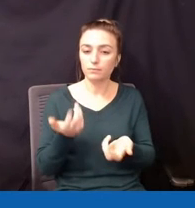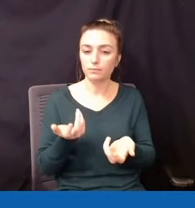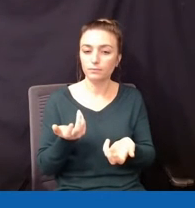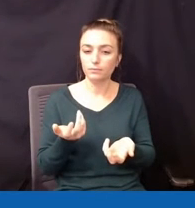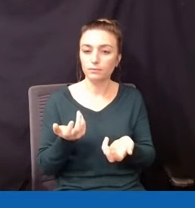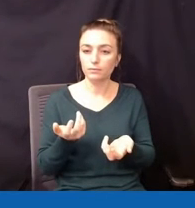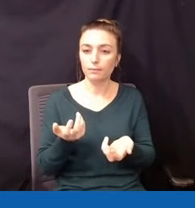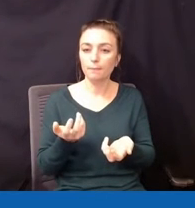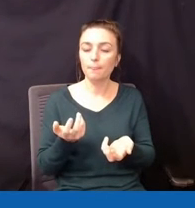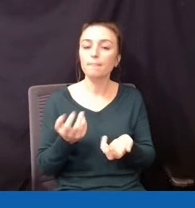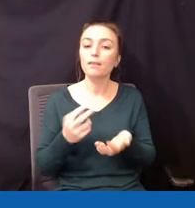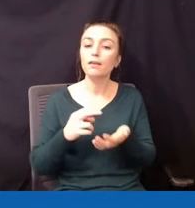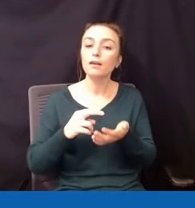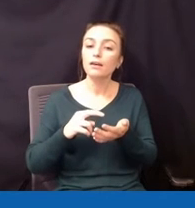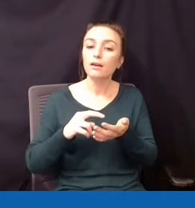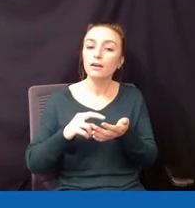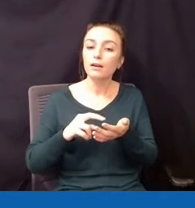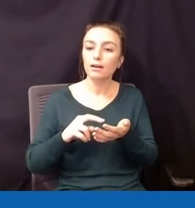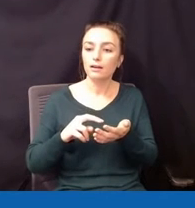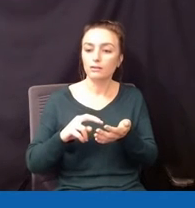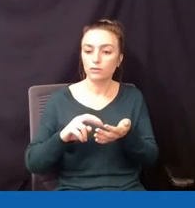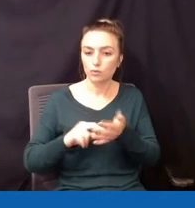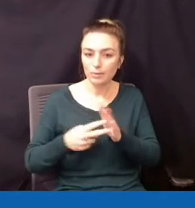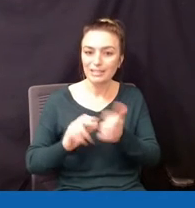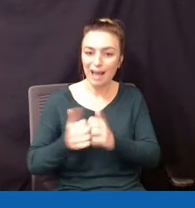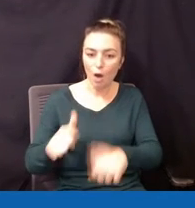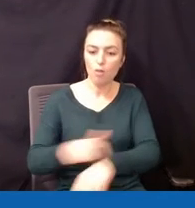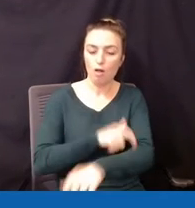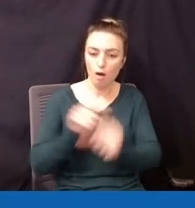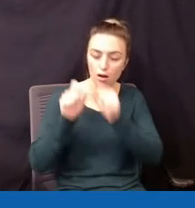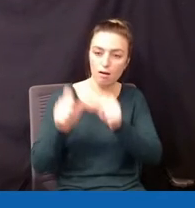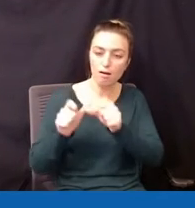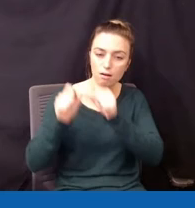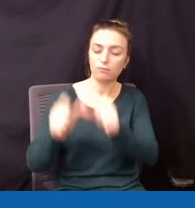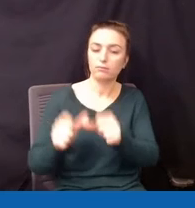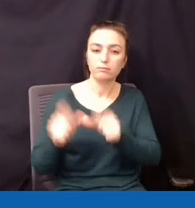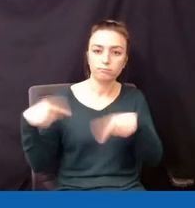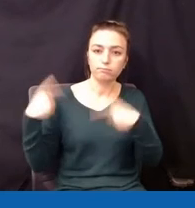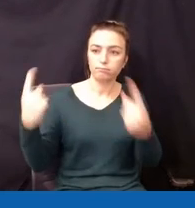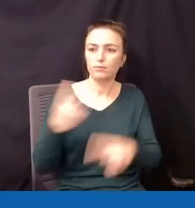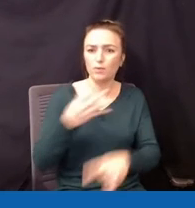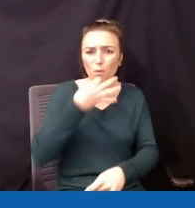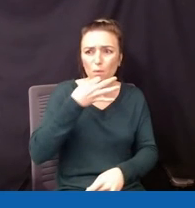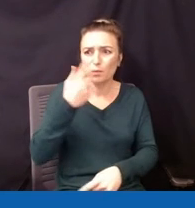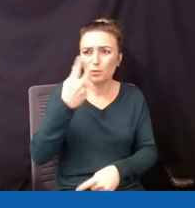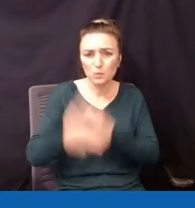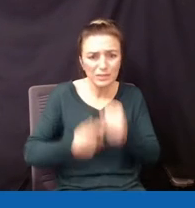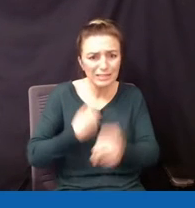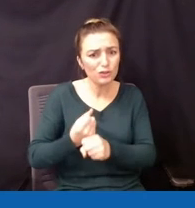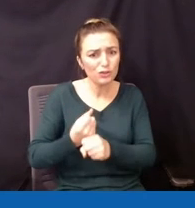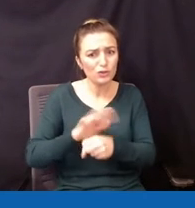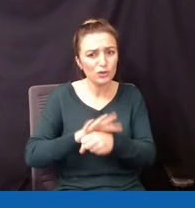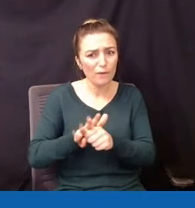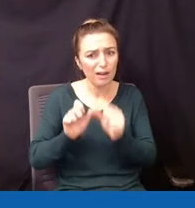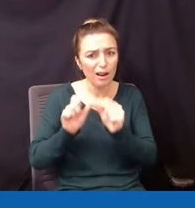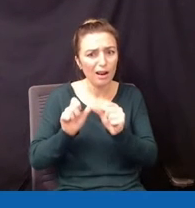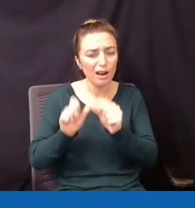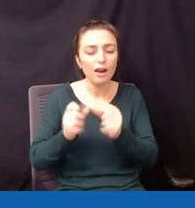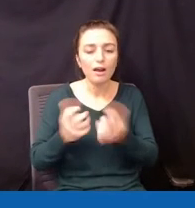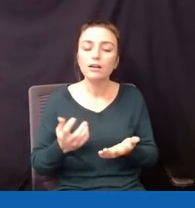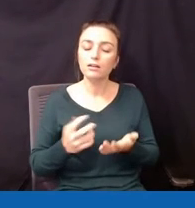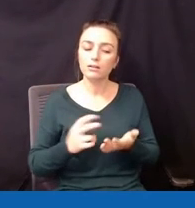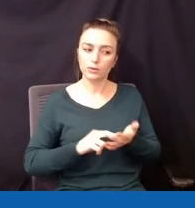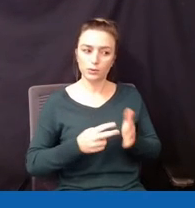losses, and how long and enduring these have lasted, it's nearly been 2 years now. It is not at all surprising that experiences of